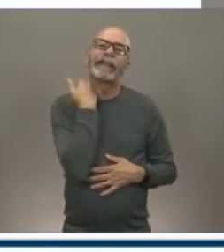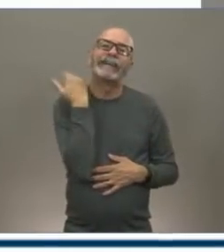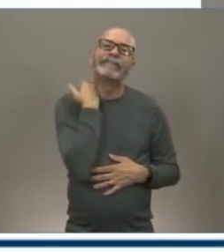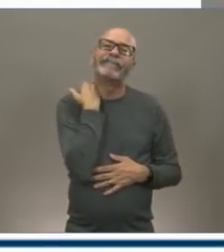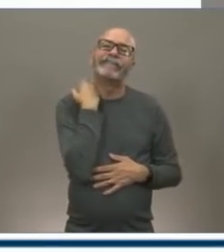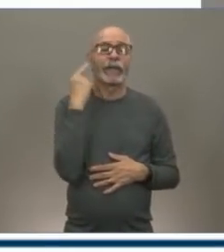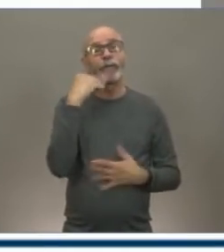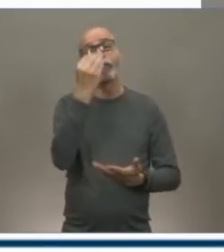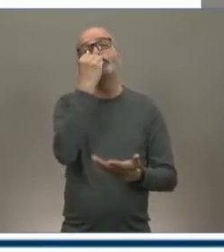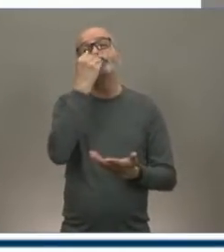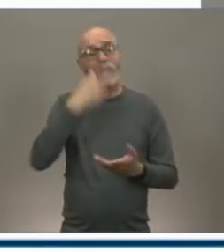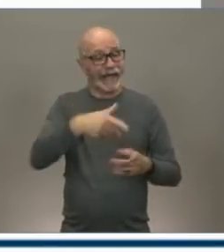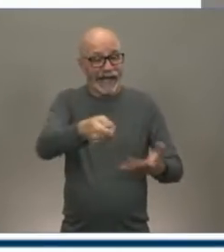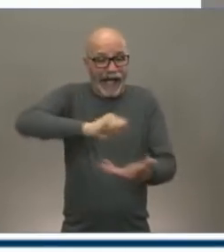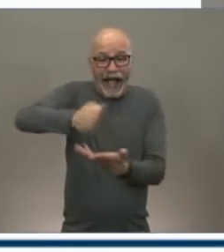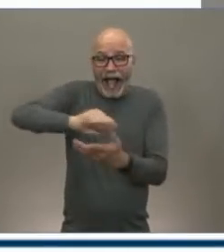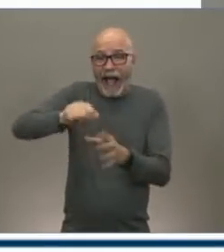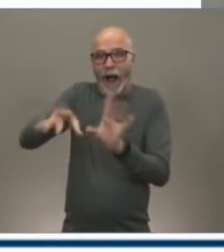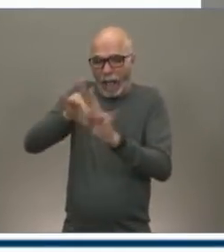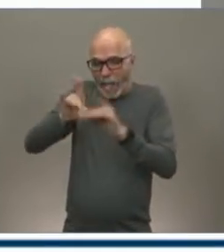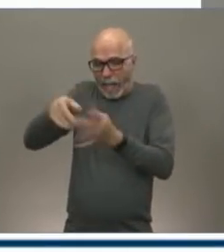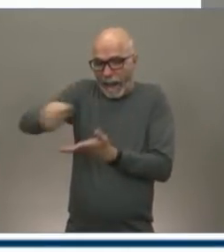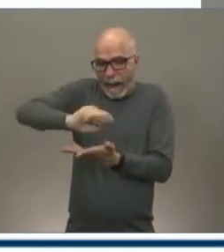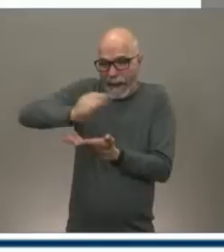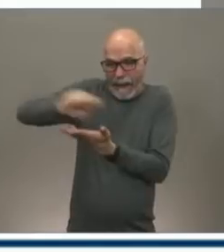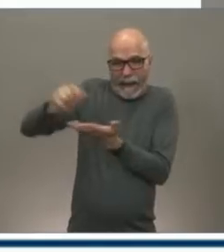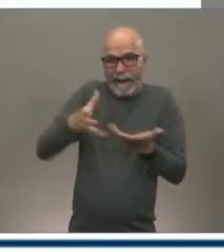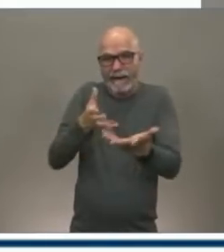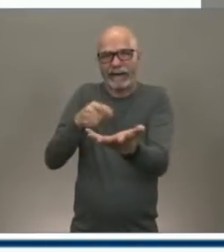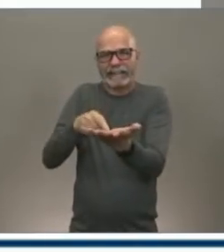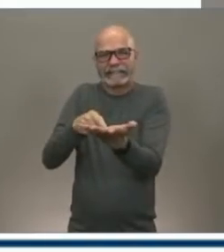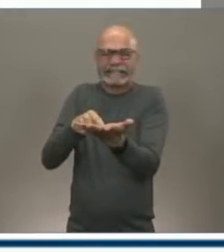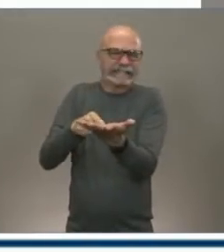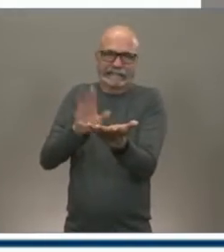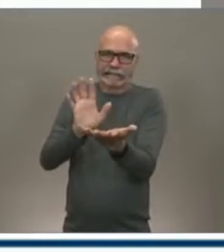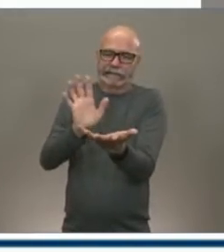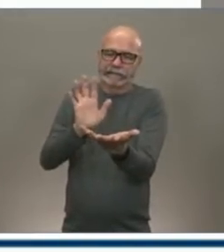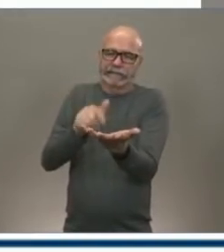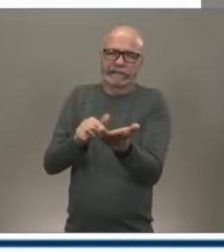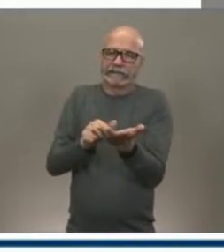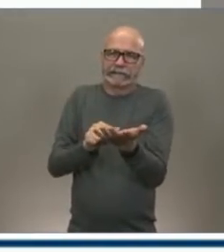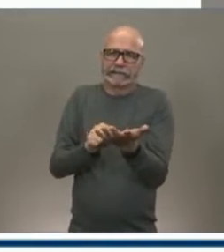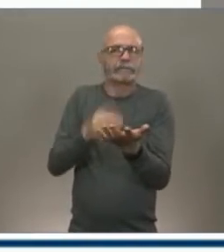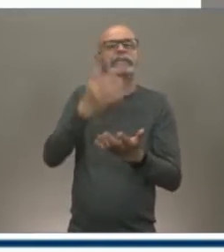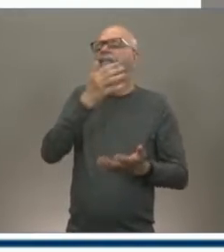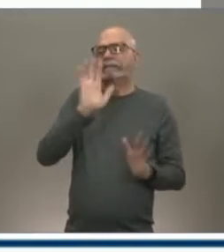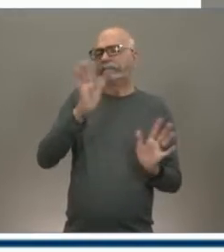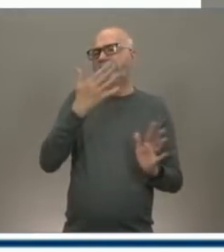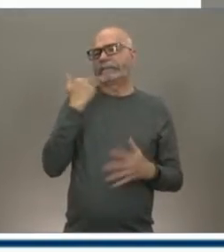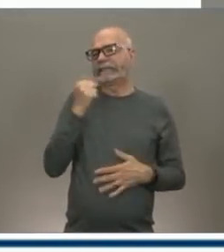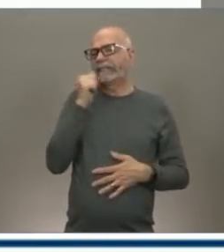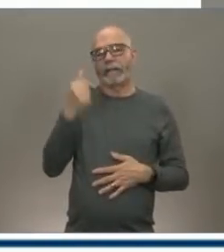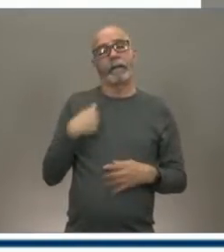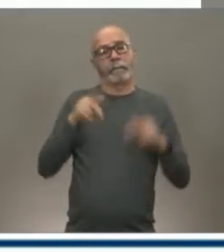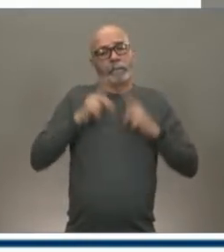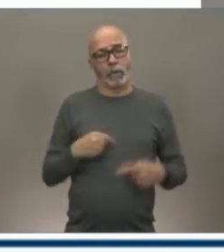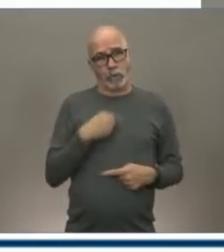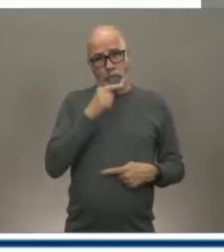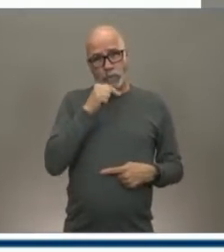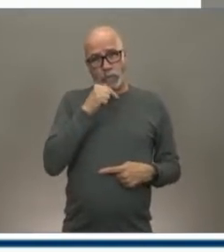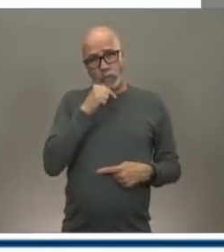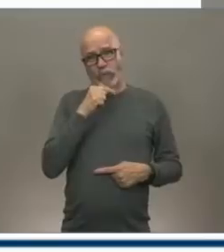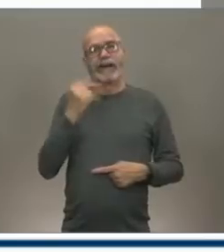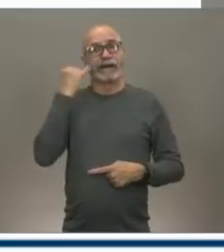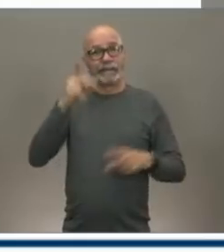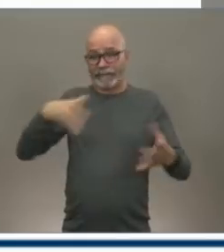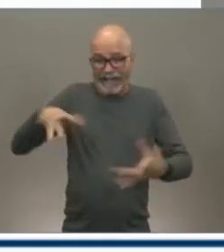think about serving food differently rather than not having a buffet style with multiple hands or going on serving utensils. It's